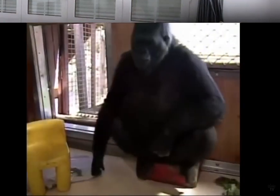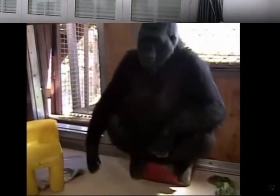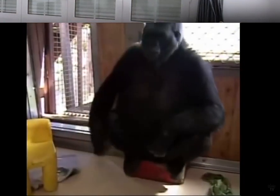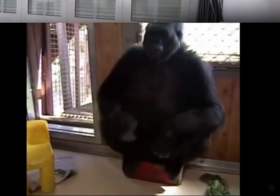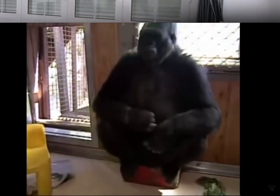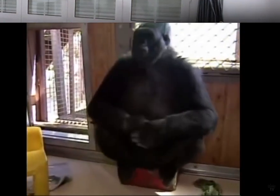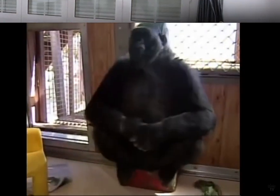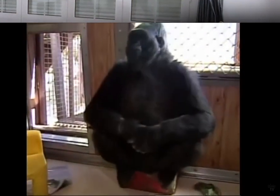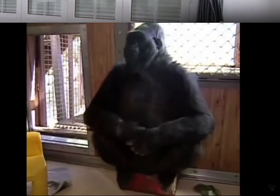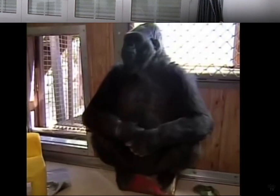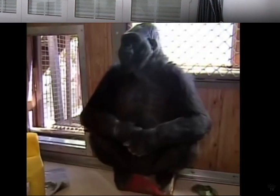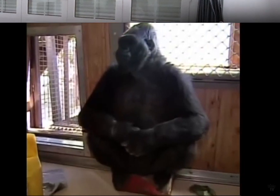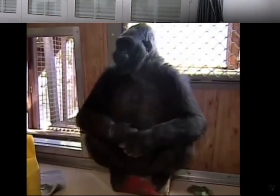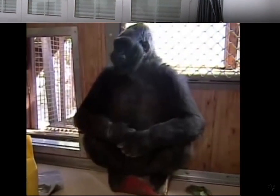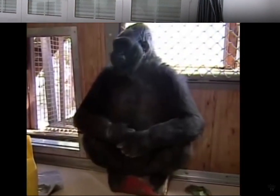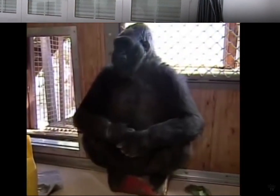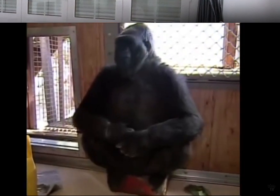Did it go in a special?